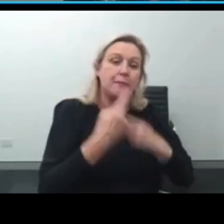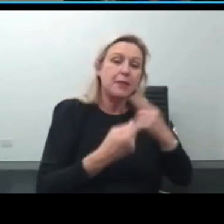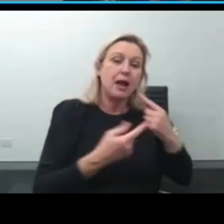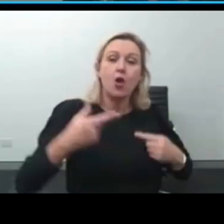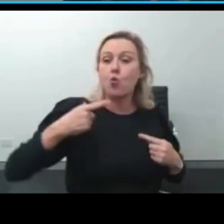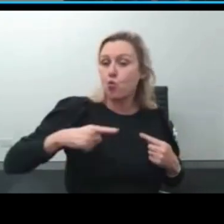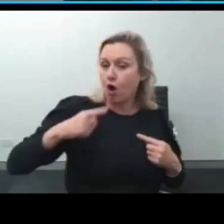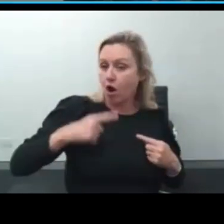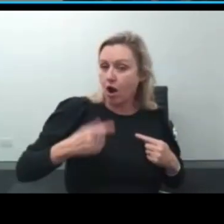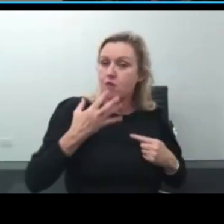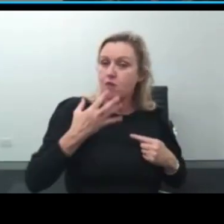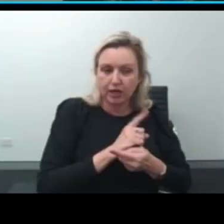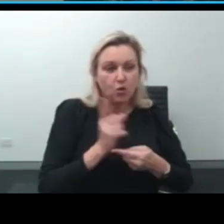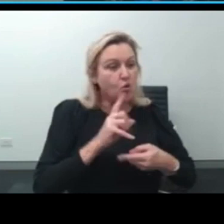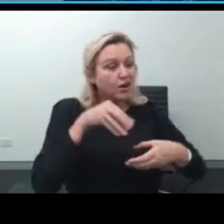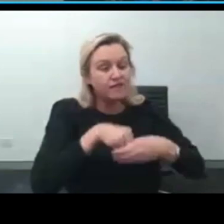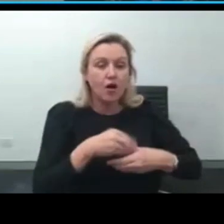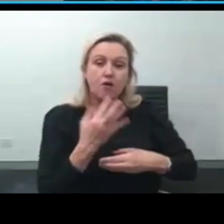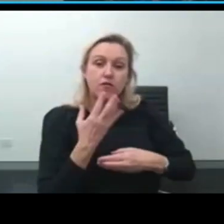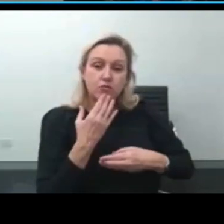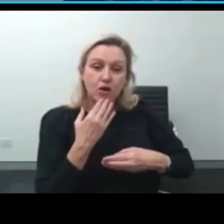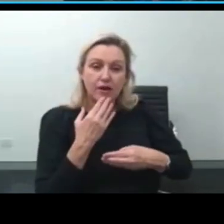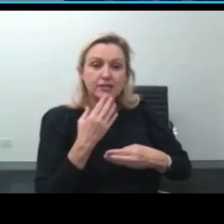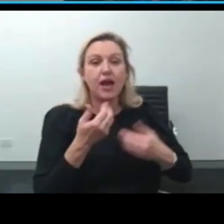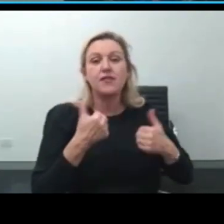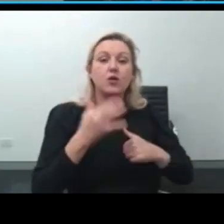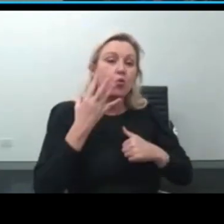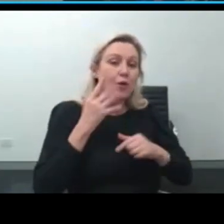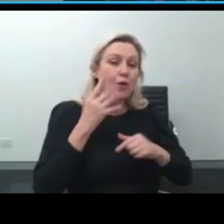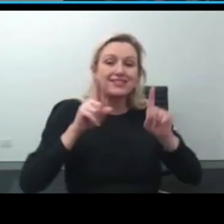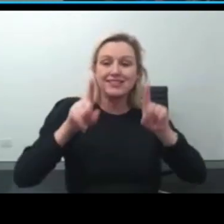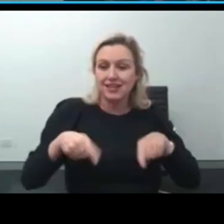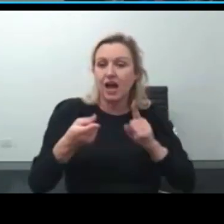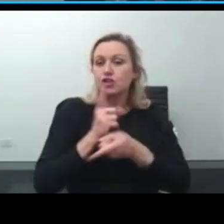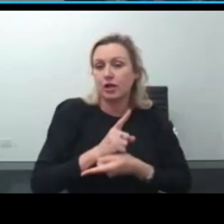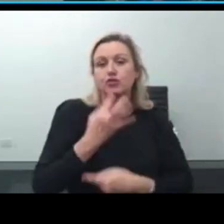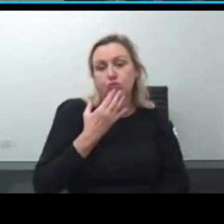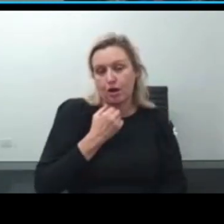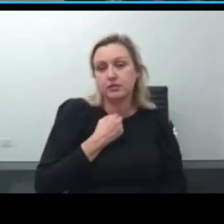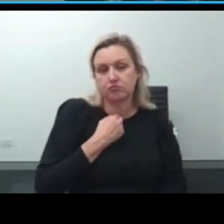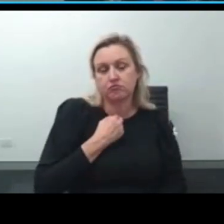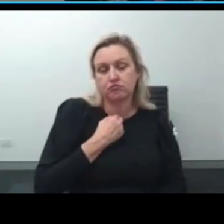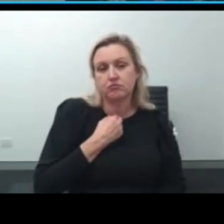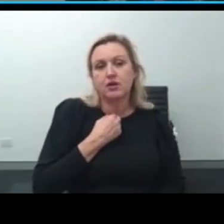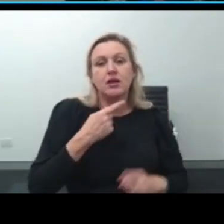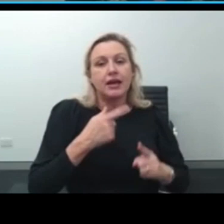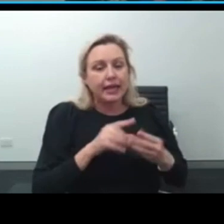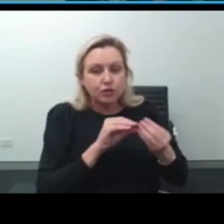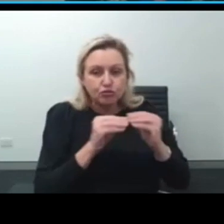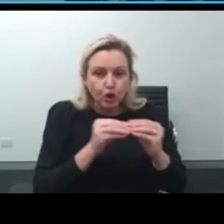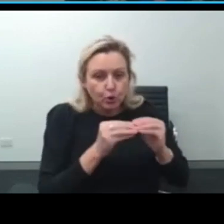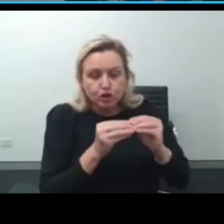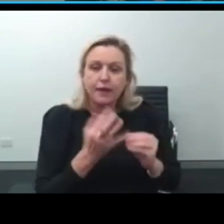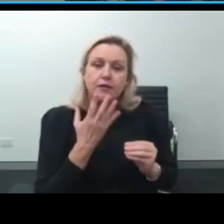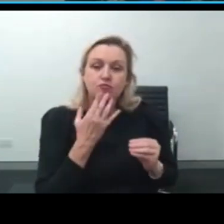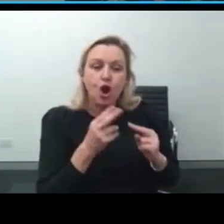what those prices include, and when those prices will start. They need to renegotiate their prices with care